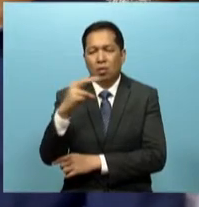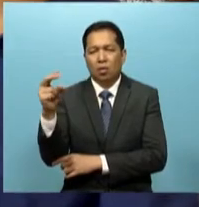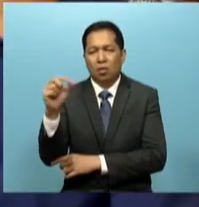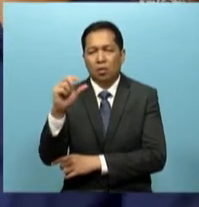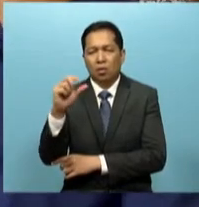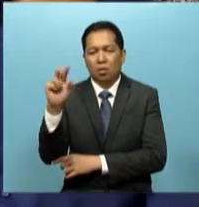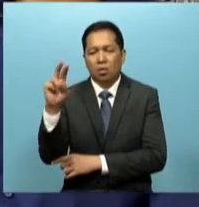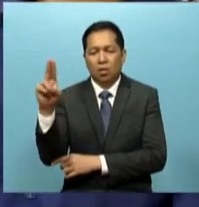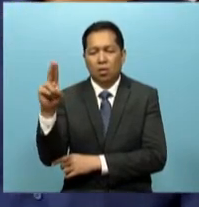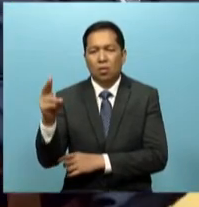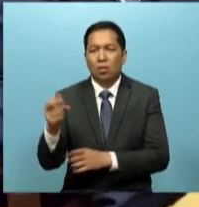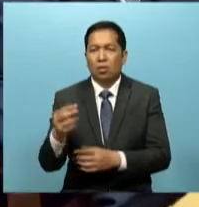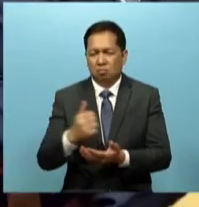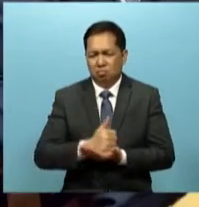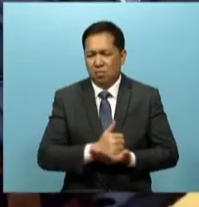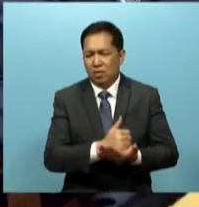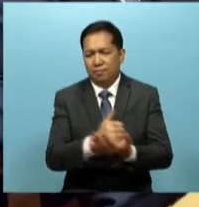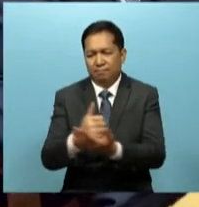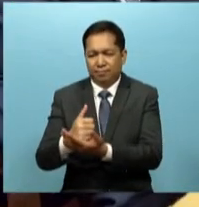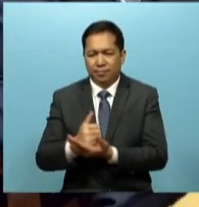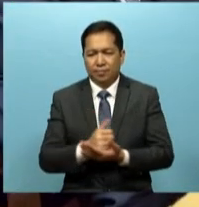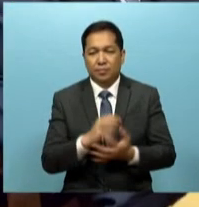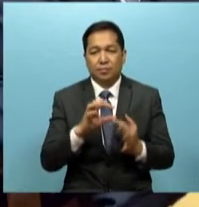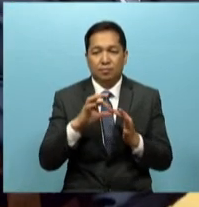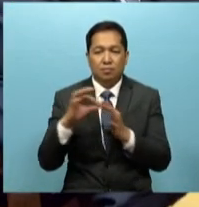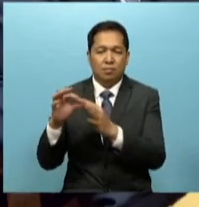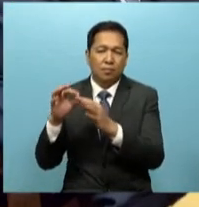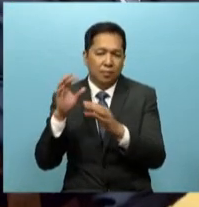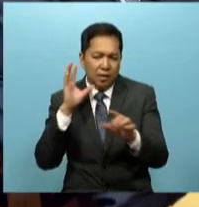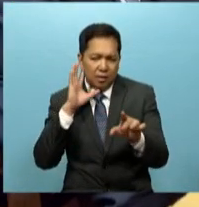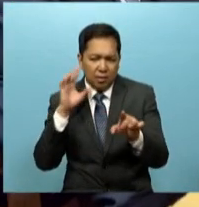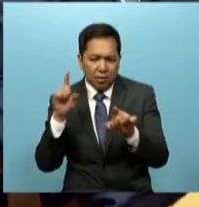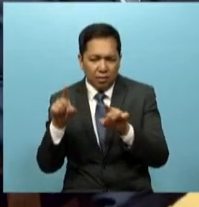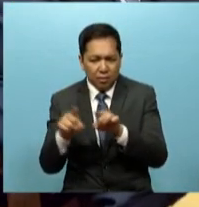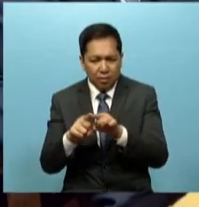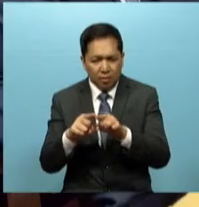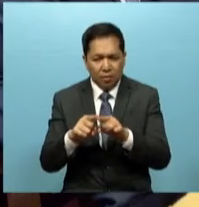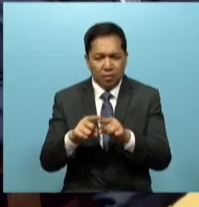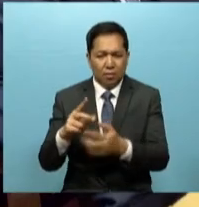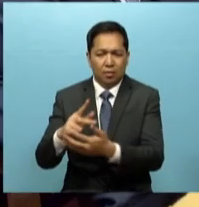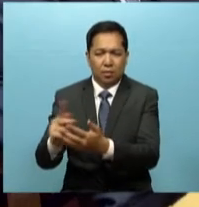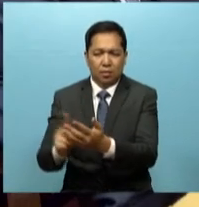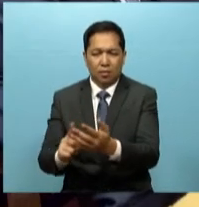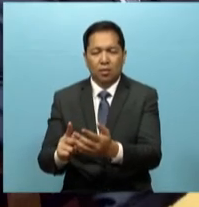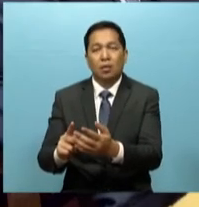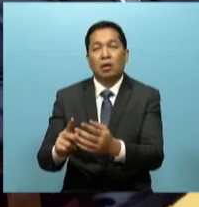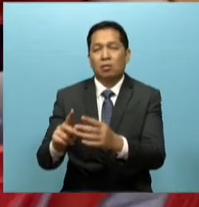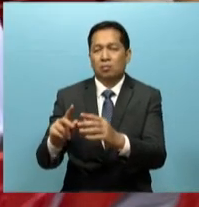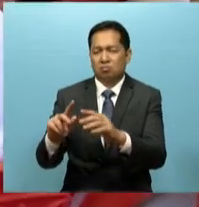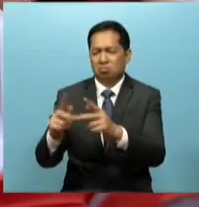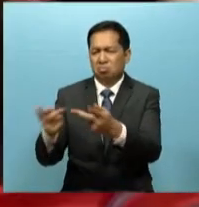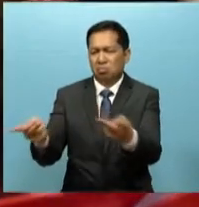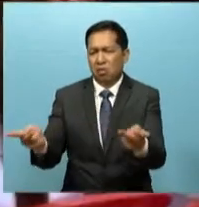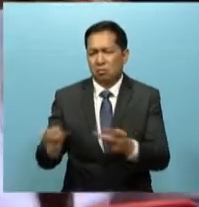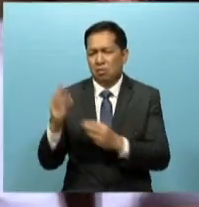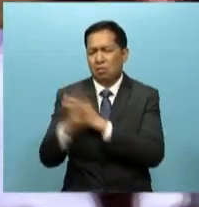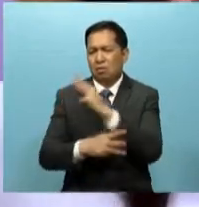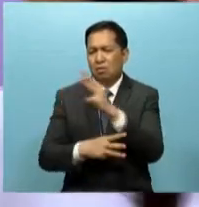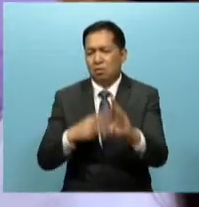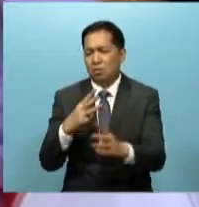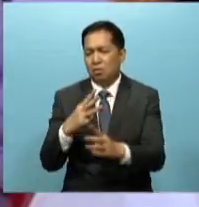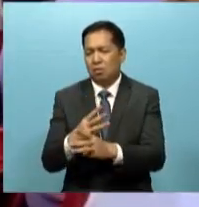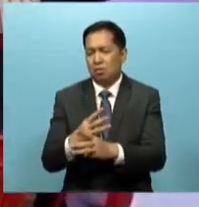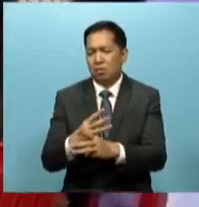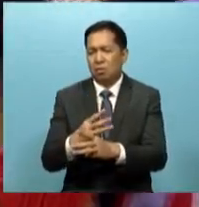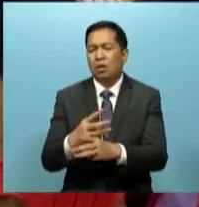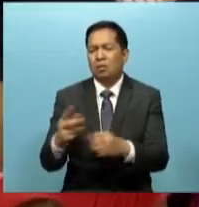will help a lot, especially to our brethren in this part of the world when it comes to carrying their